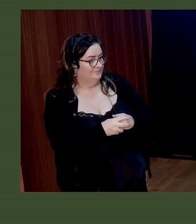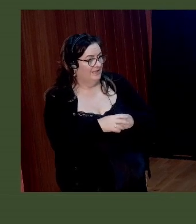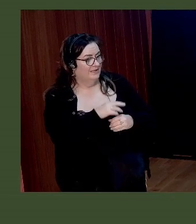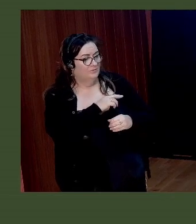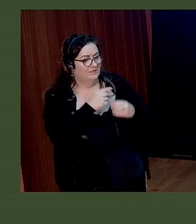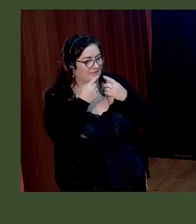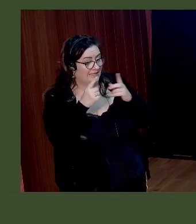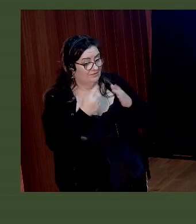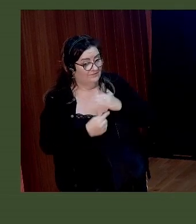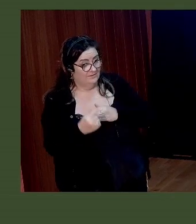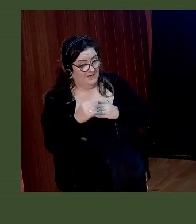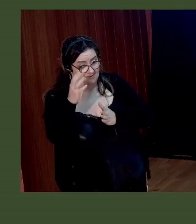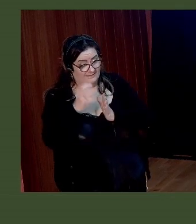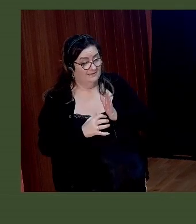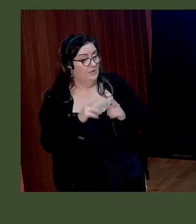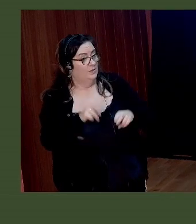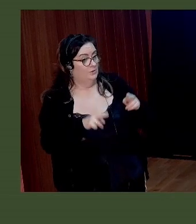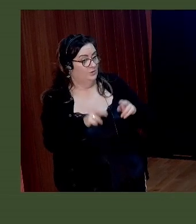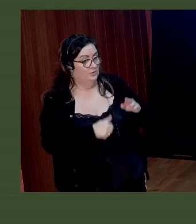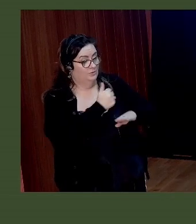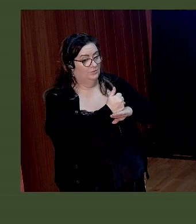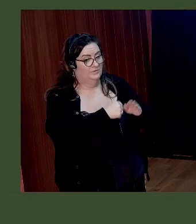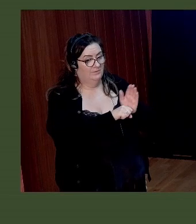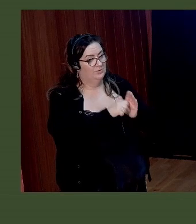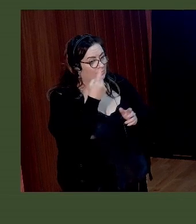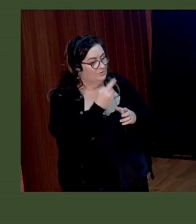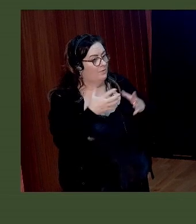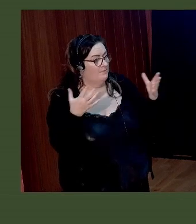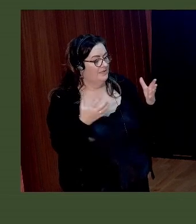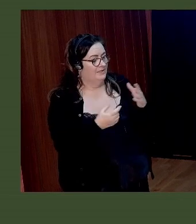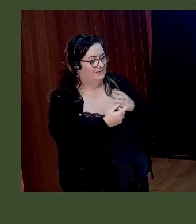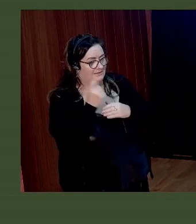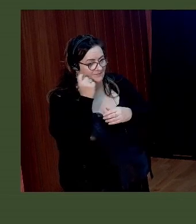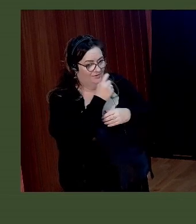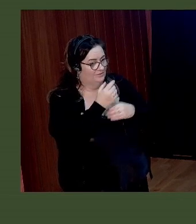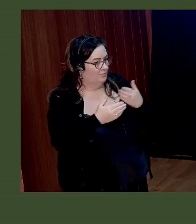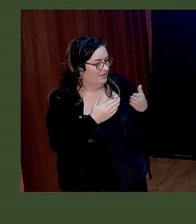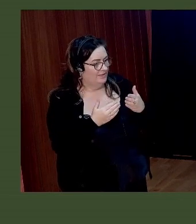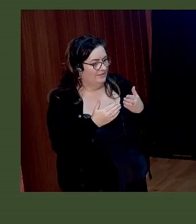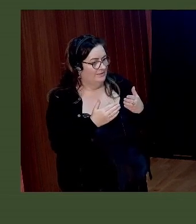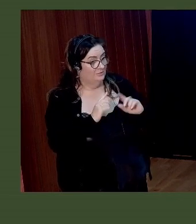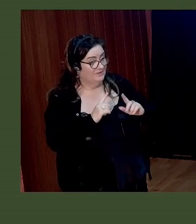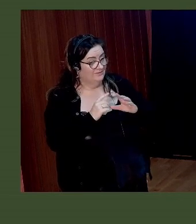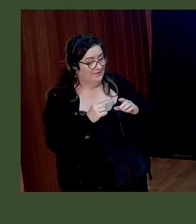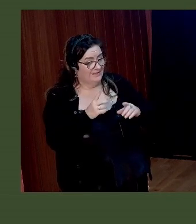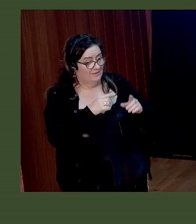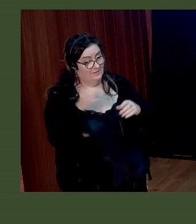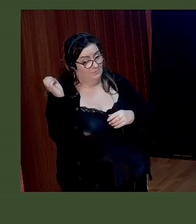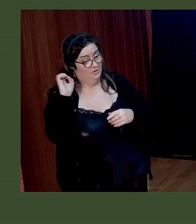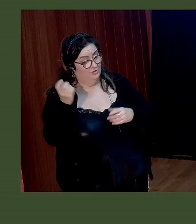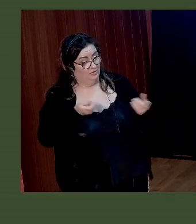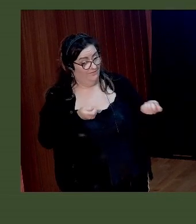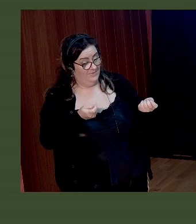with the Declaration of Independence, a new state had been established, but there was one major difficulty. Another state was operating across the country under the